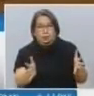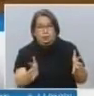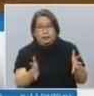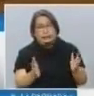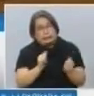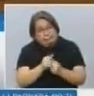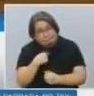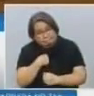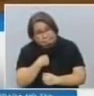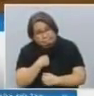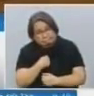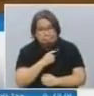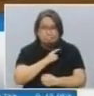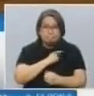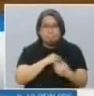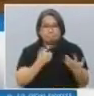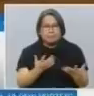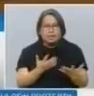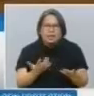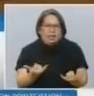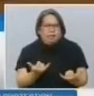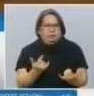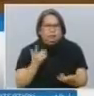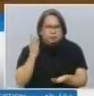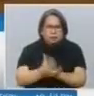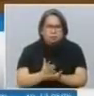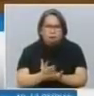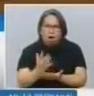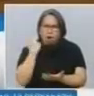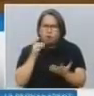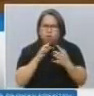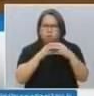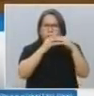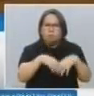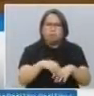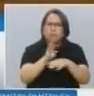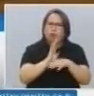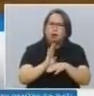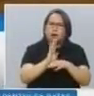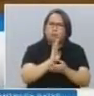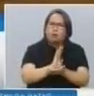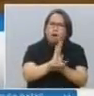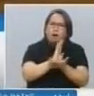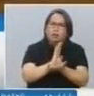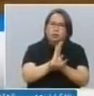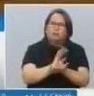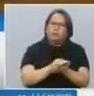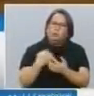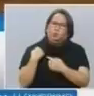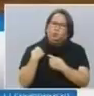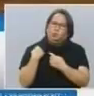including mine. I could not allow this decay to continue. Decisive action has long been